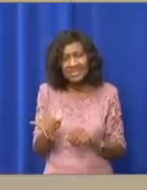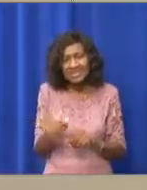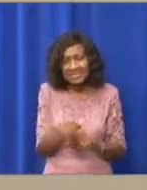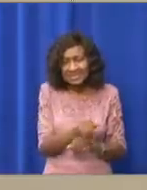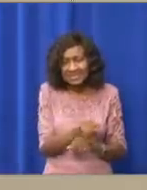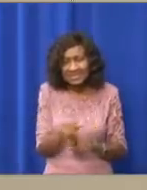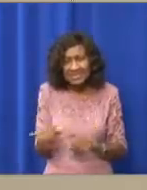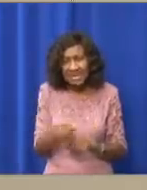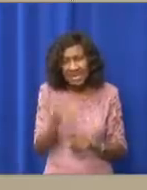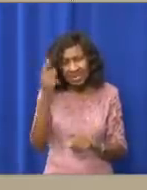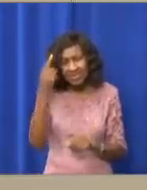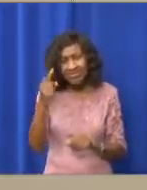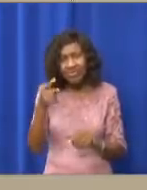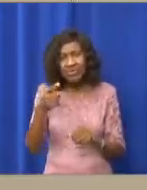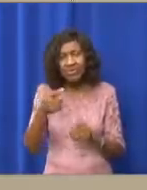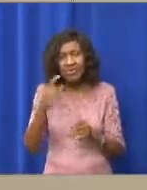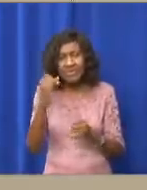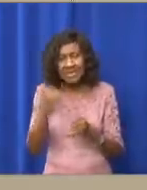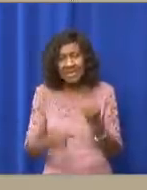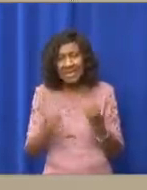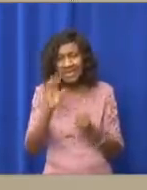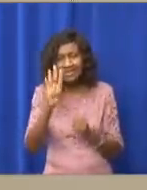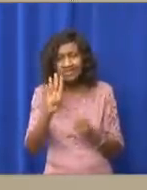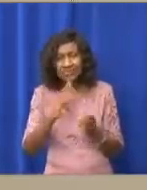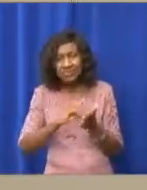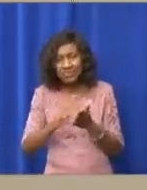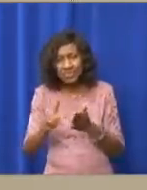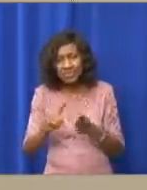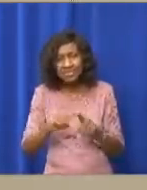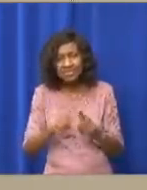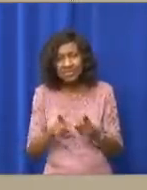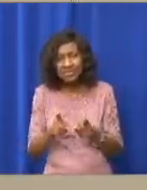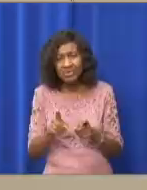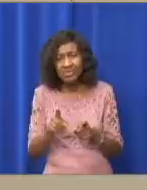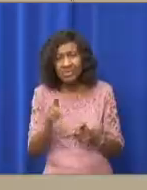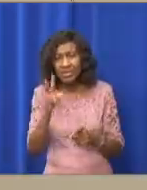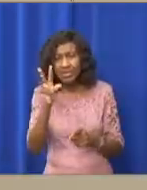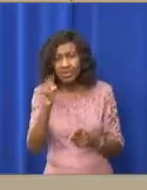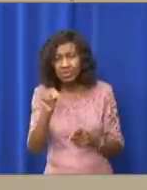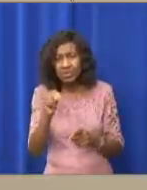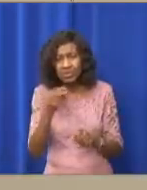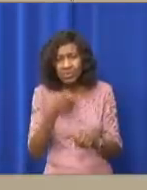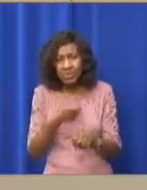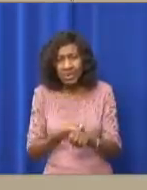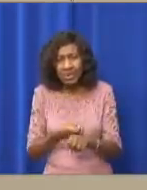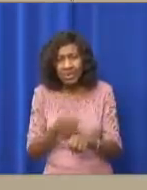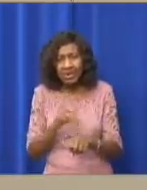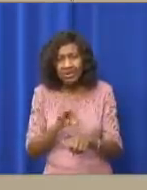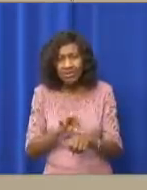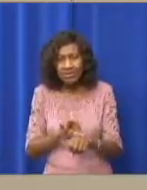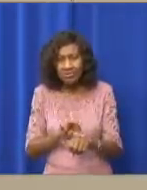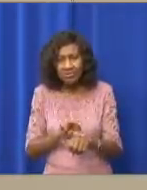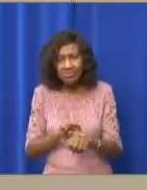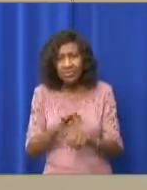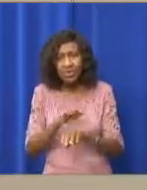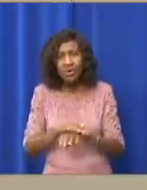past 4 weeks, except that there is no hard curfew during the daylight hours on